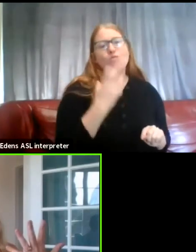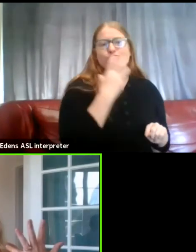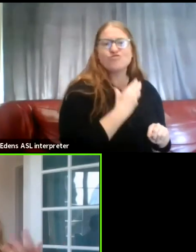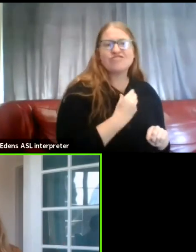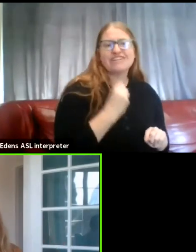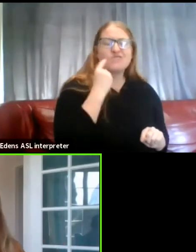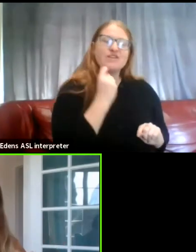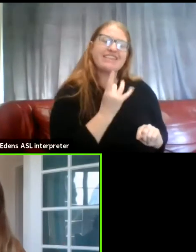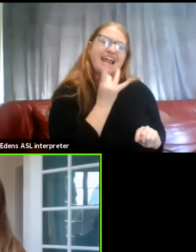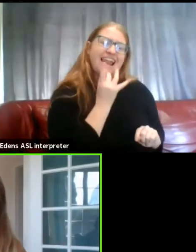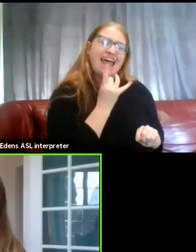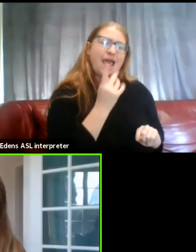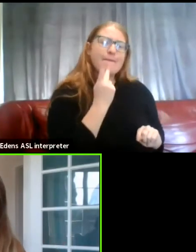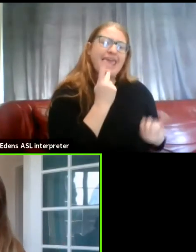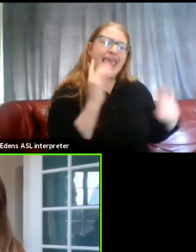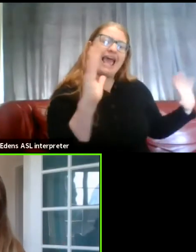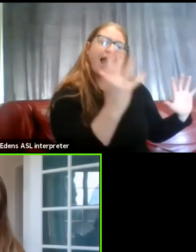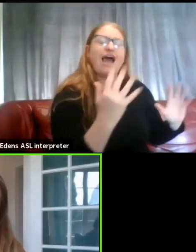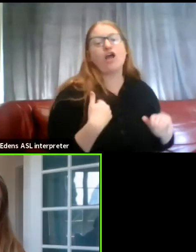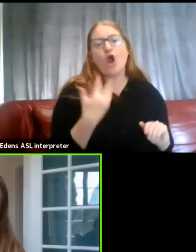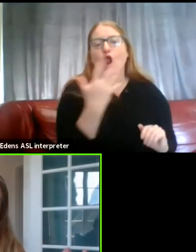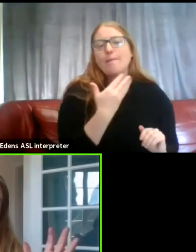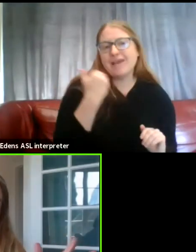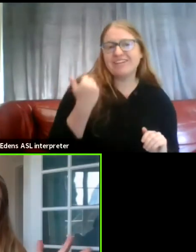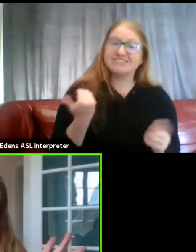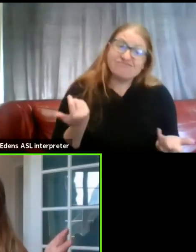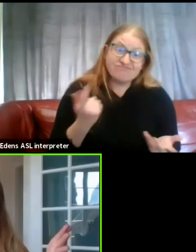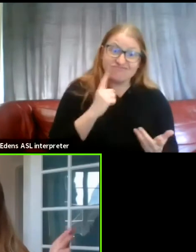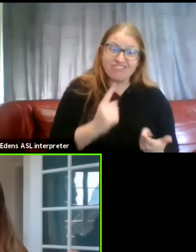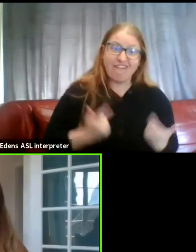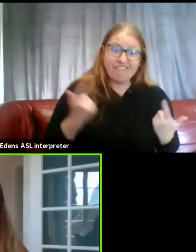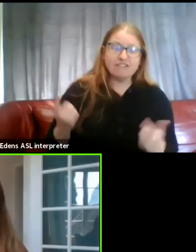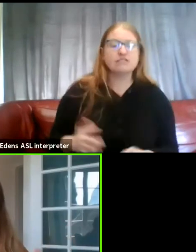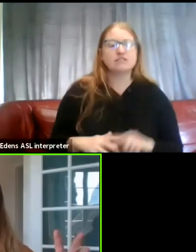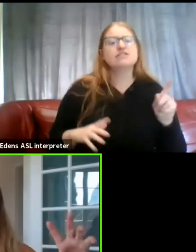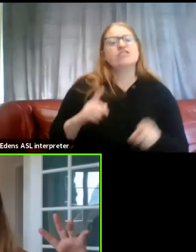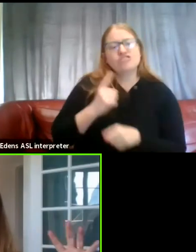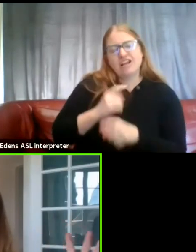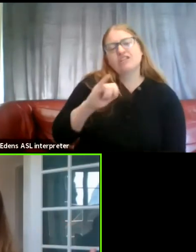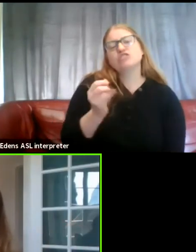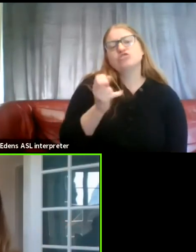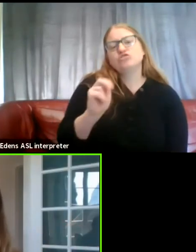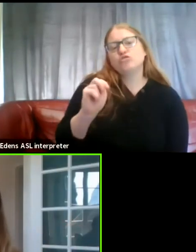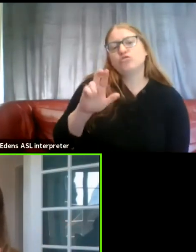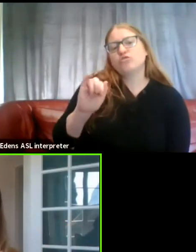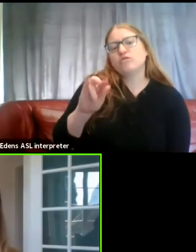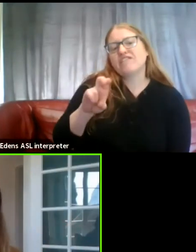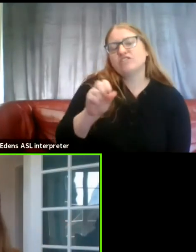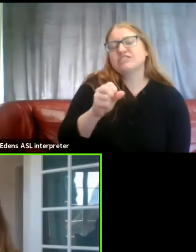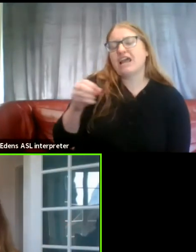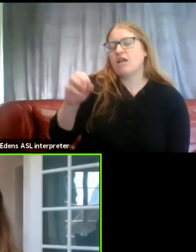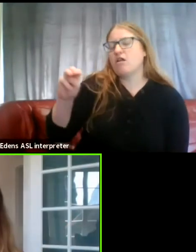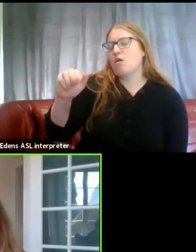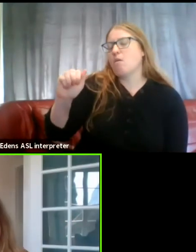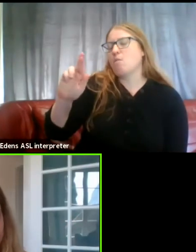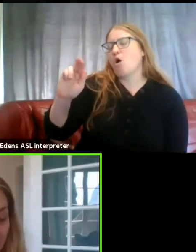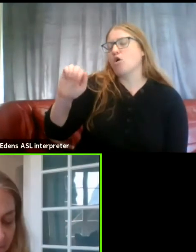Light would look better. I think it's also, it's Joan Rivers and it's Marjorie Morningstar had a baby, you know, I